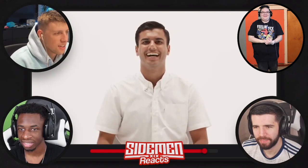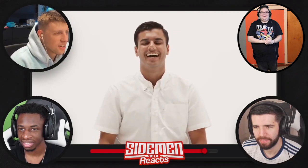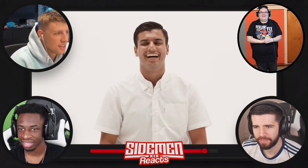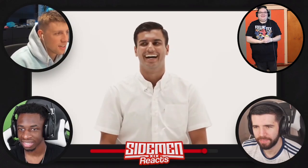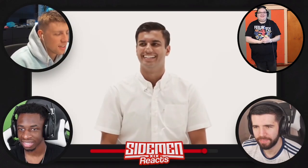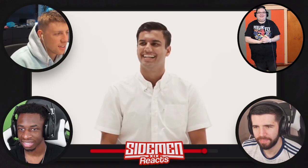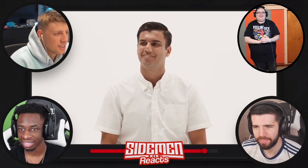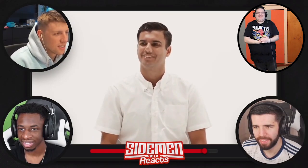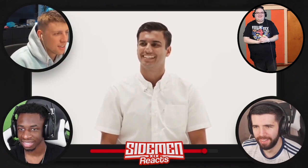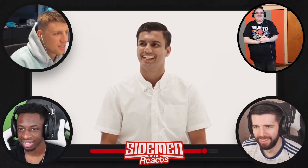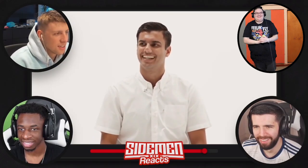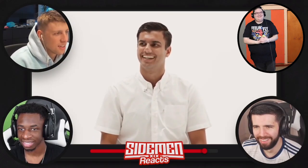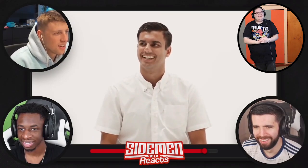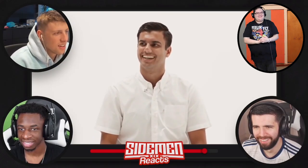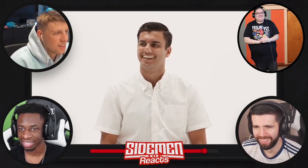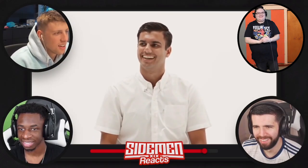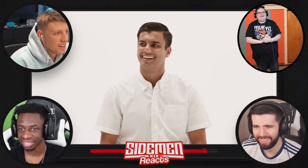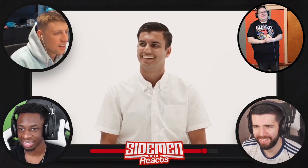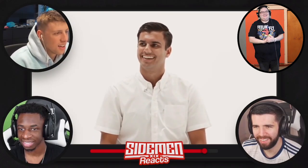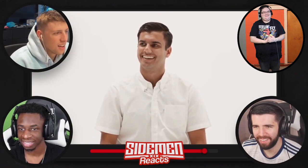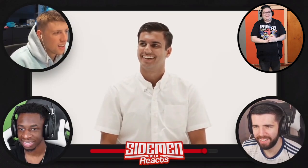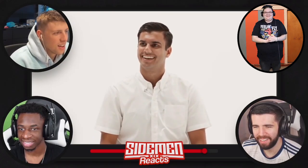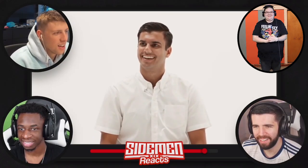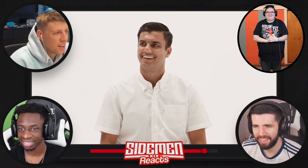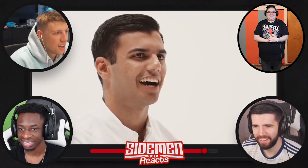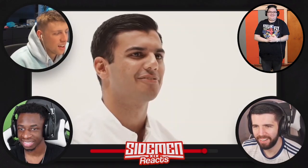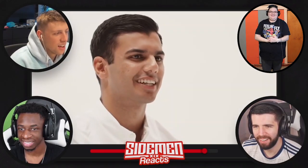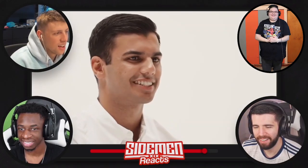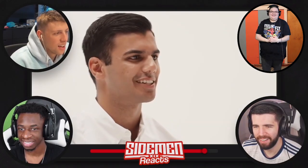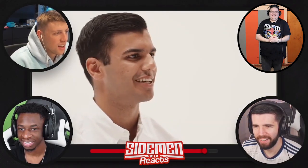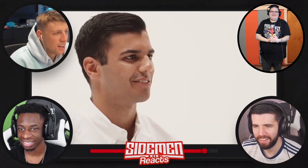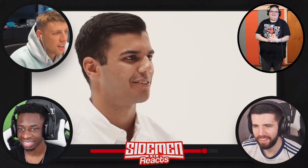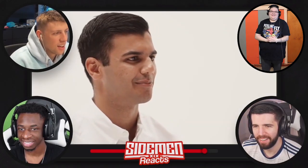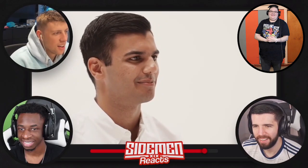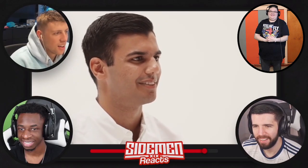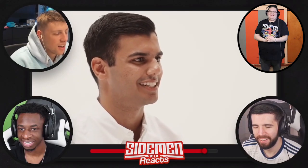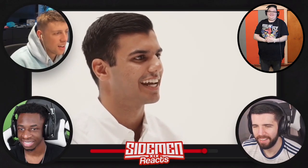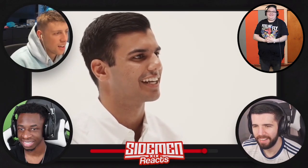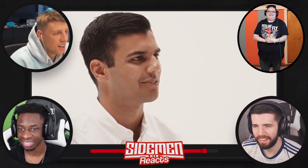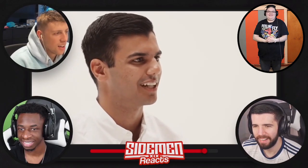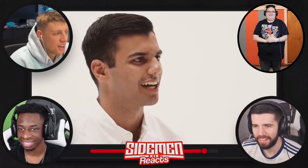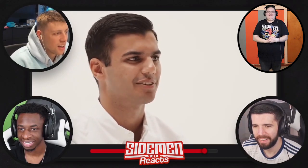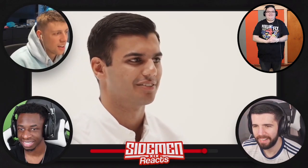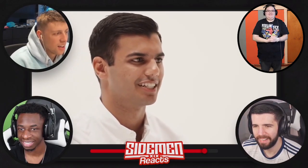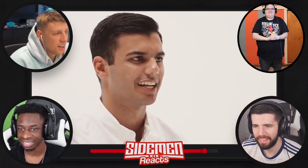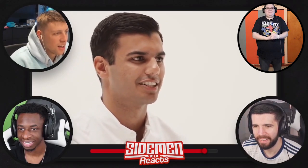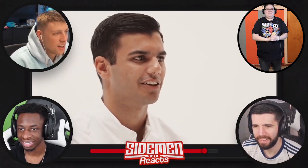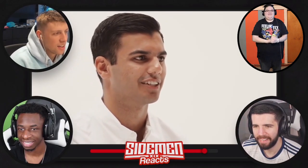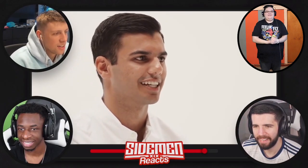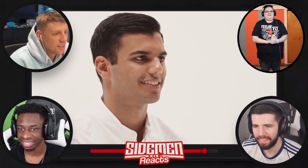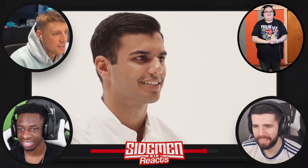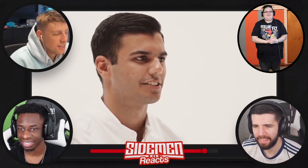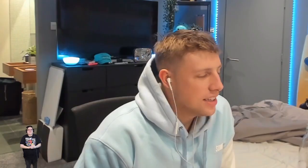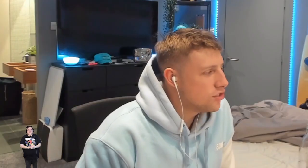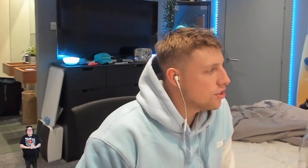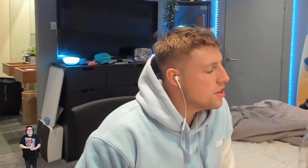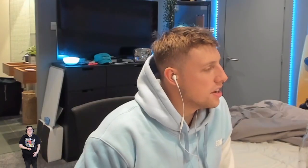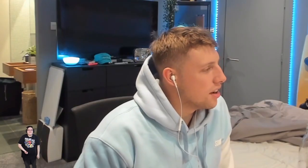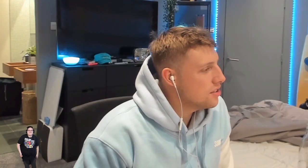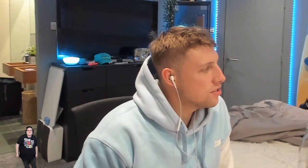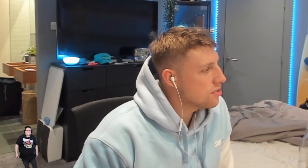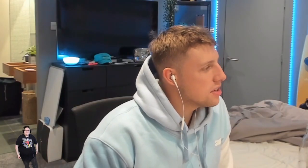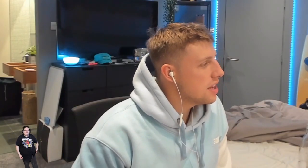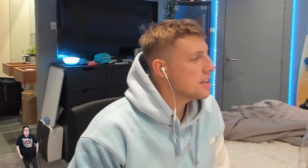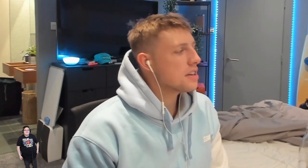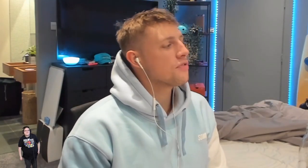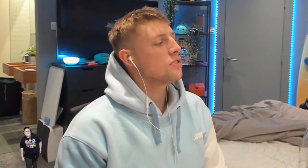now. Definitely. Yeah. I feel like it's so different from dating in real life or even dating generally. It's true, you